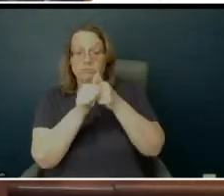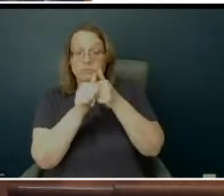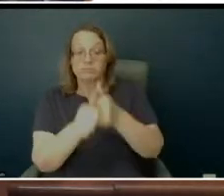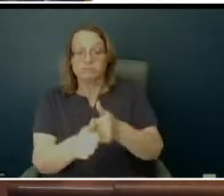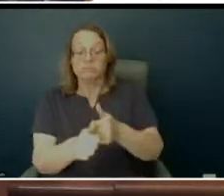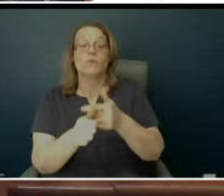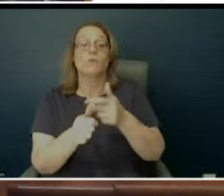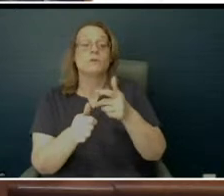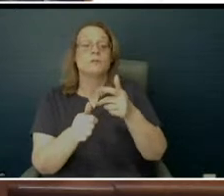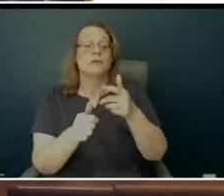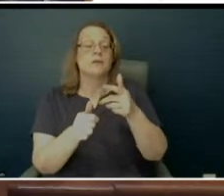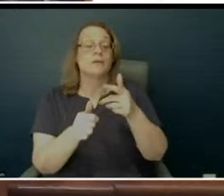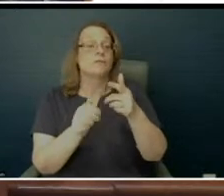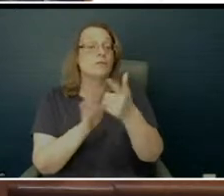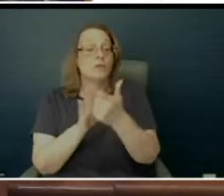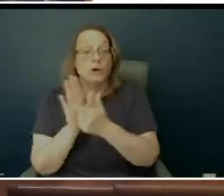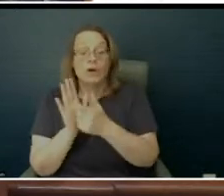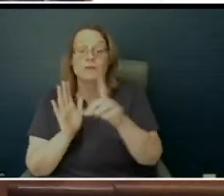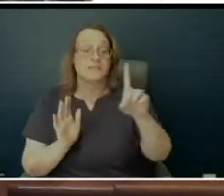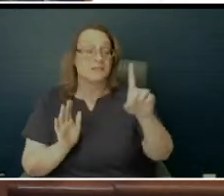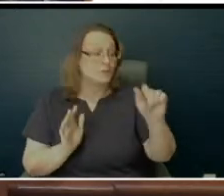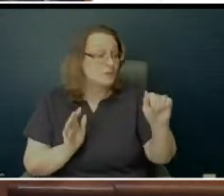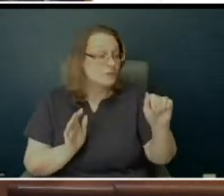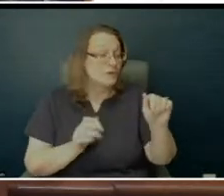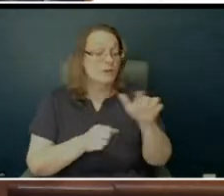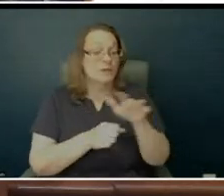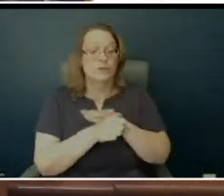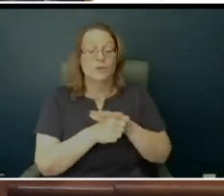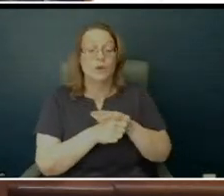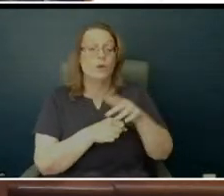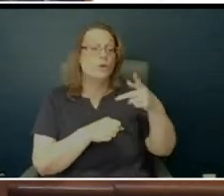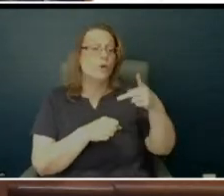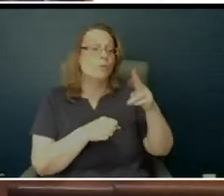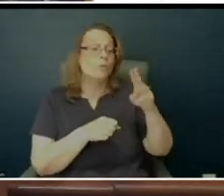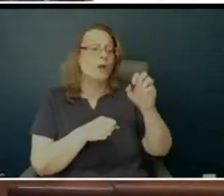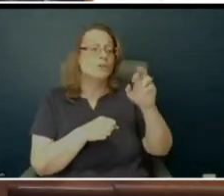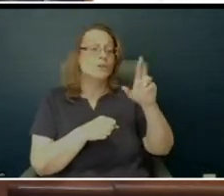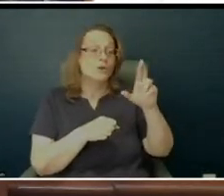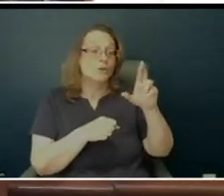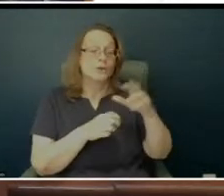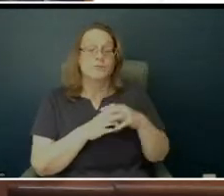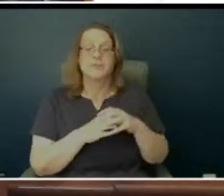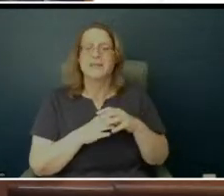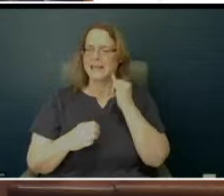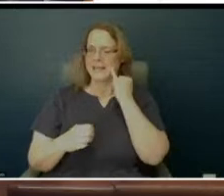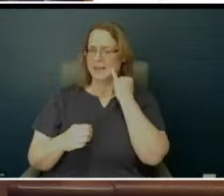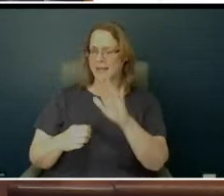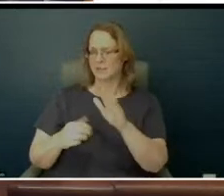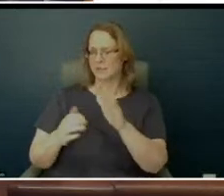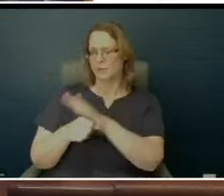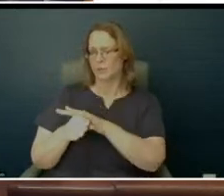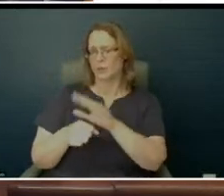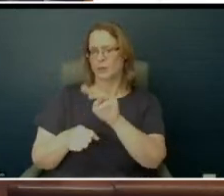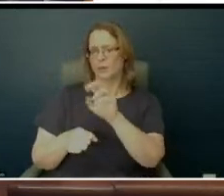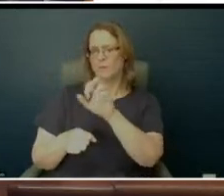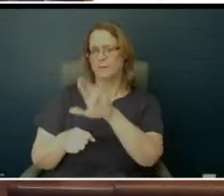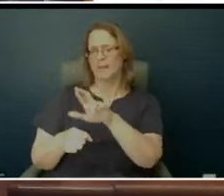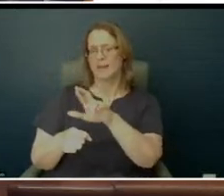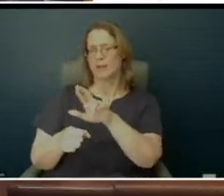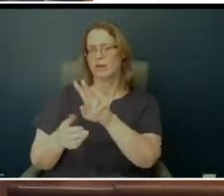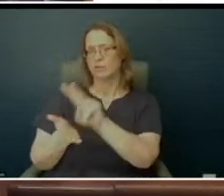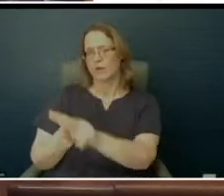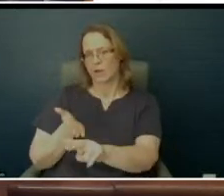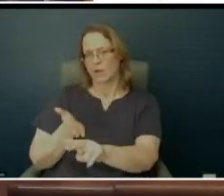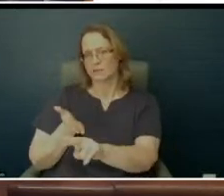prosecutor. Imagine if your mayor lost a re-election bid, but instead of conceding the race,